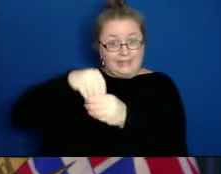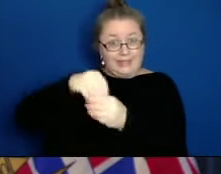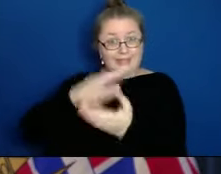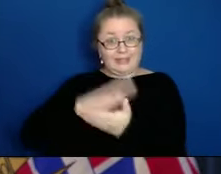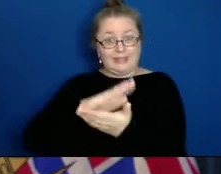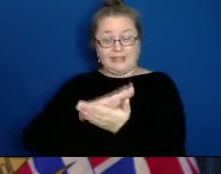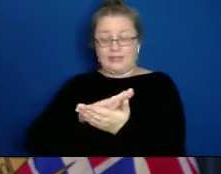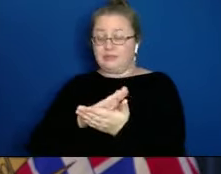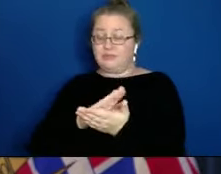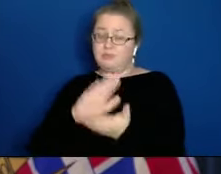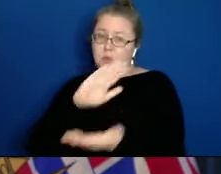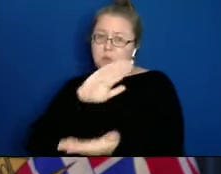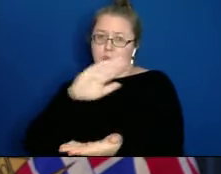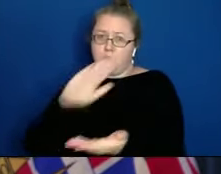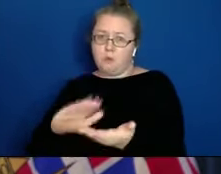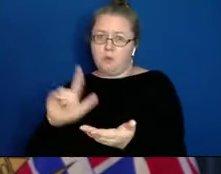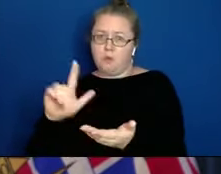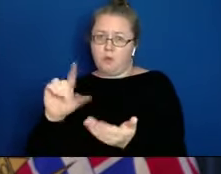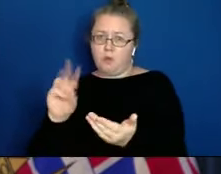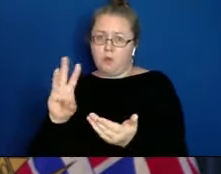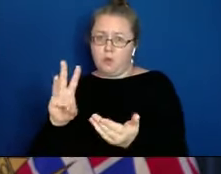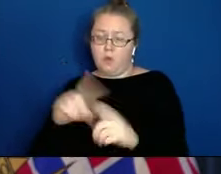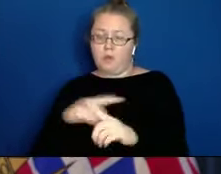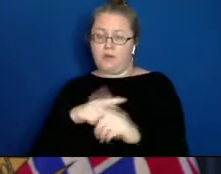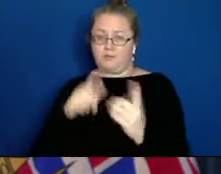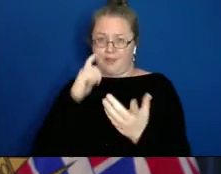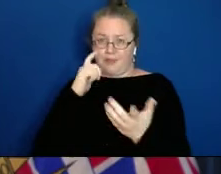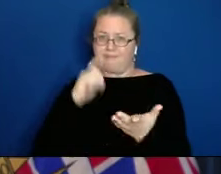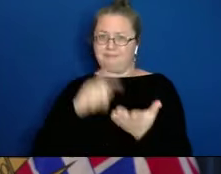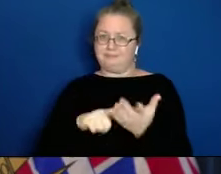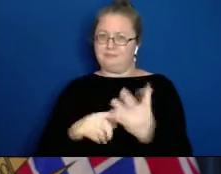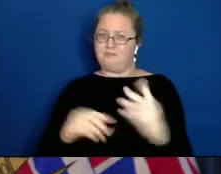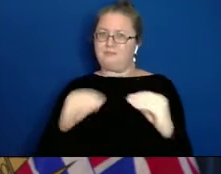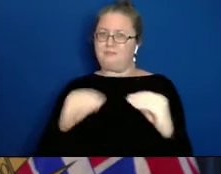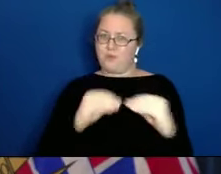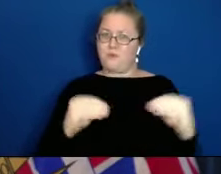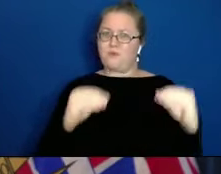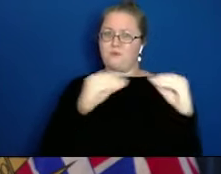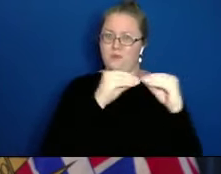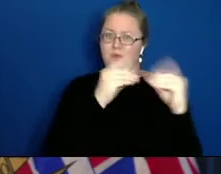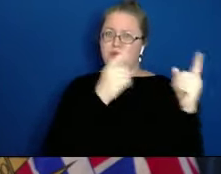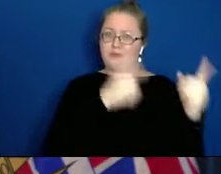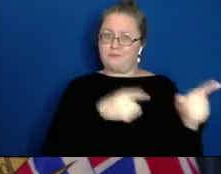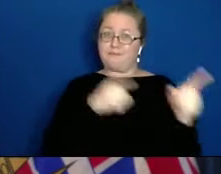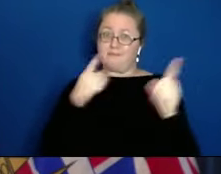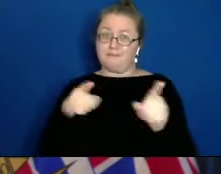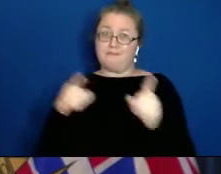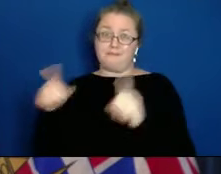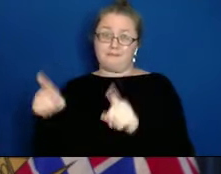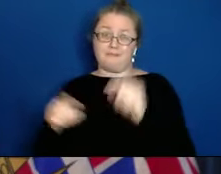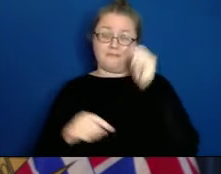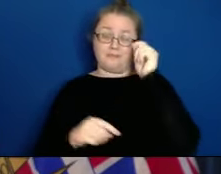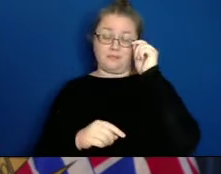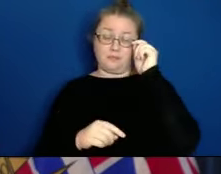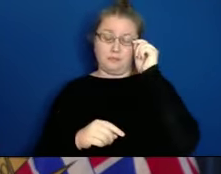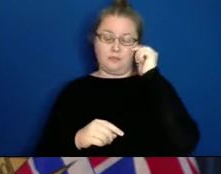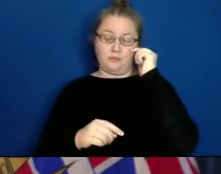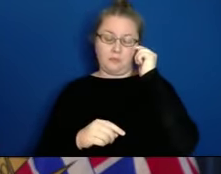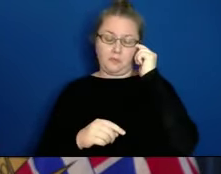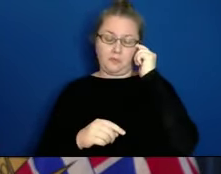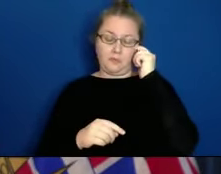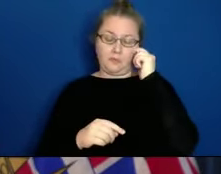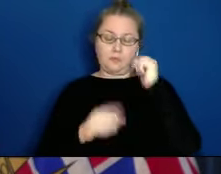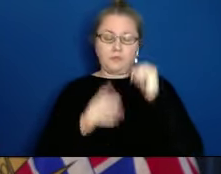settings. I'm also hearing that this is concerning. This is concerning to our parents, to teachers, to all of us in the